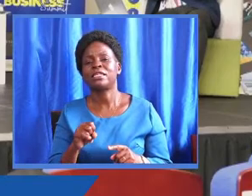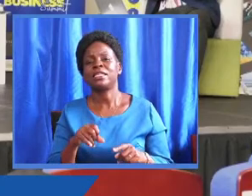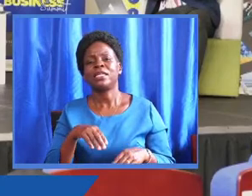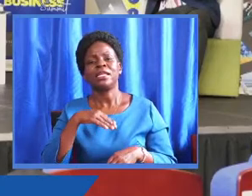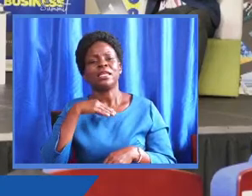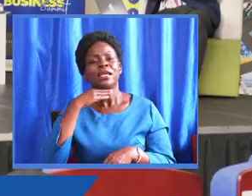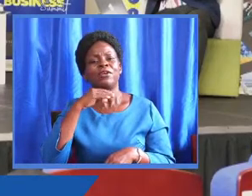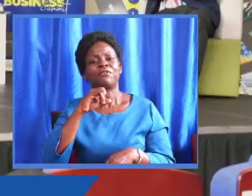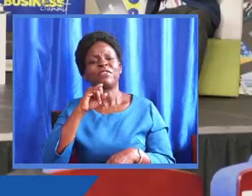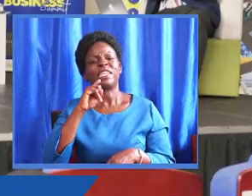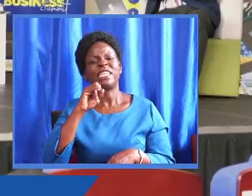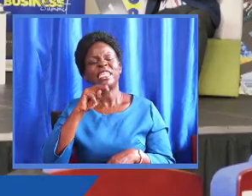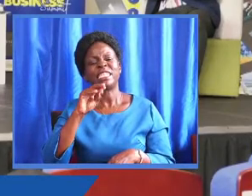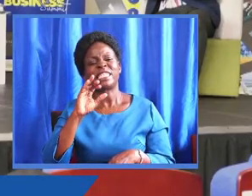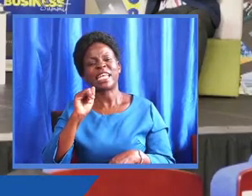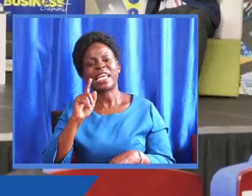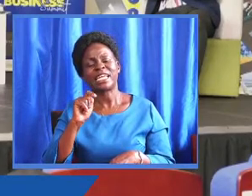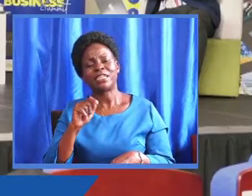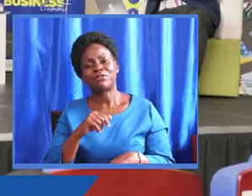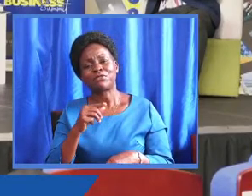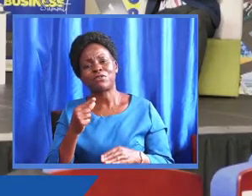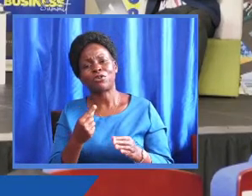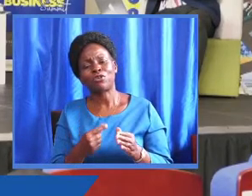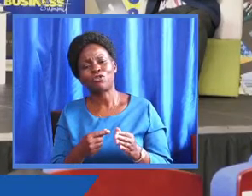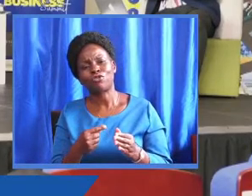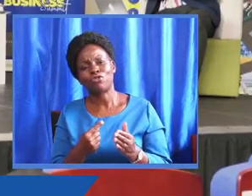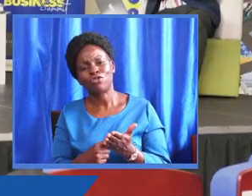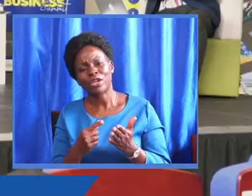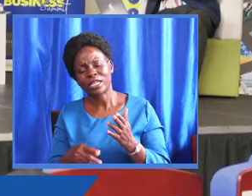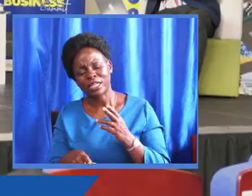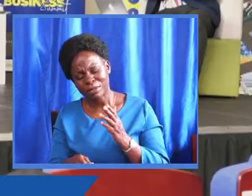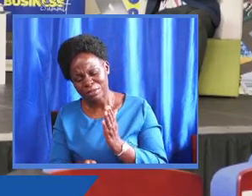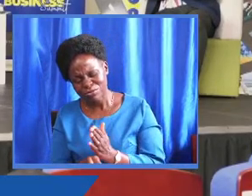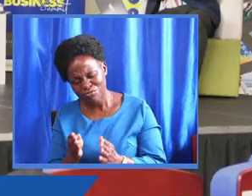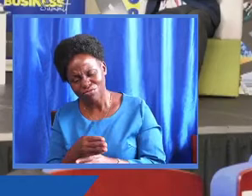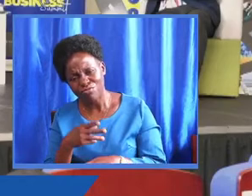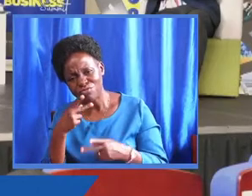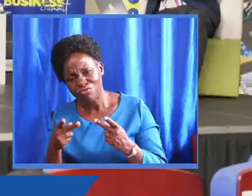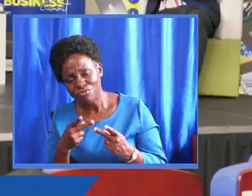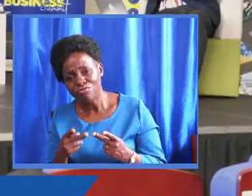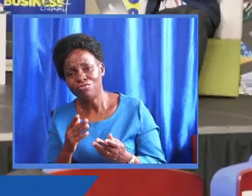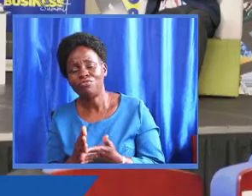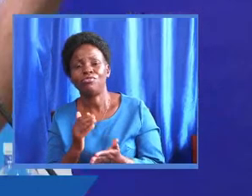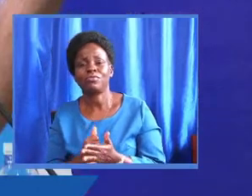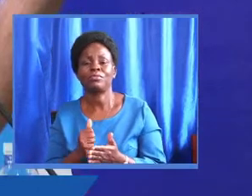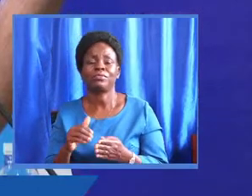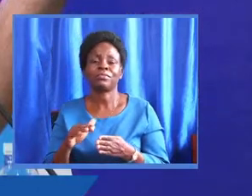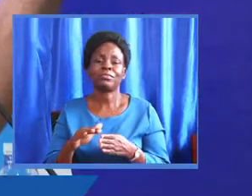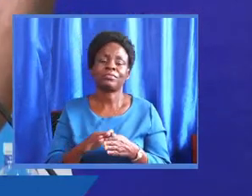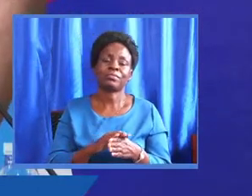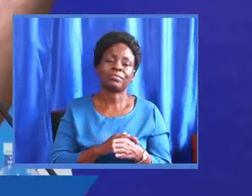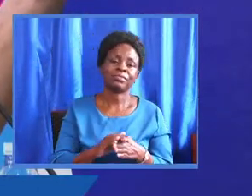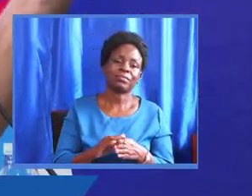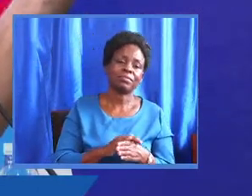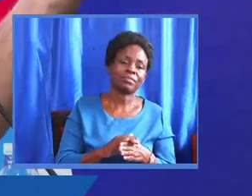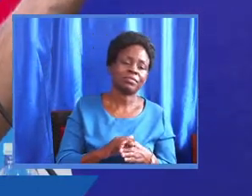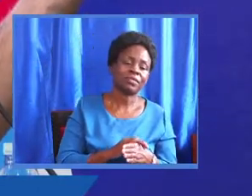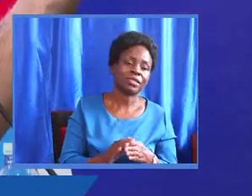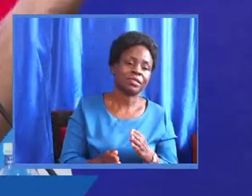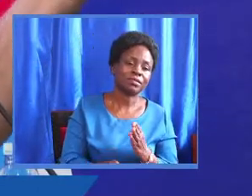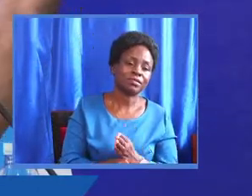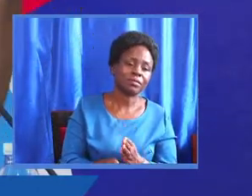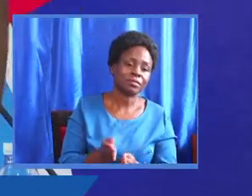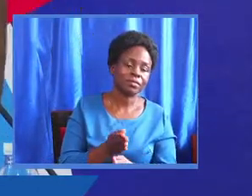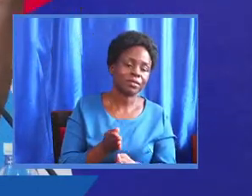every Ugandan to, if he builds a hotel, if he builds a commercial building which creates